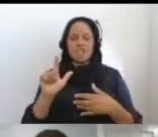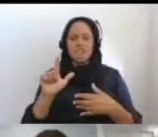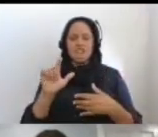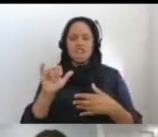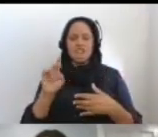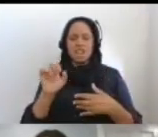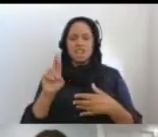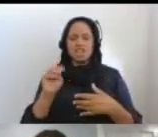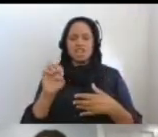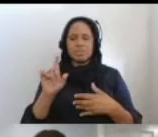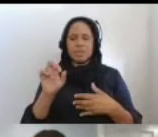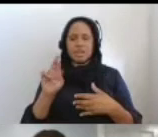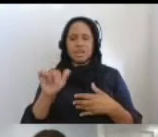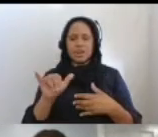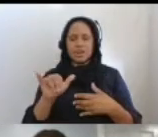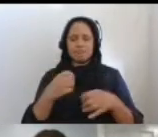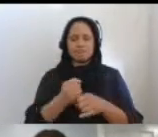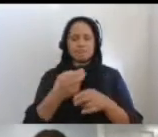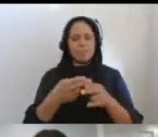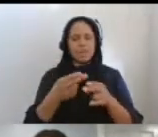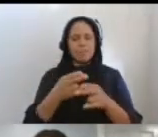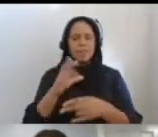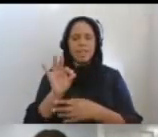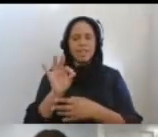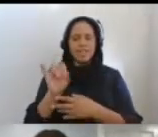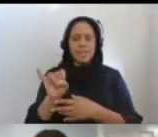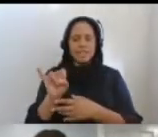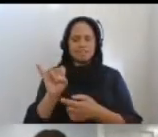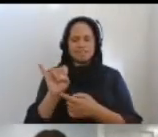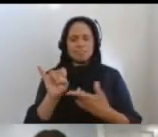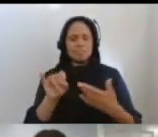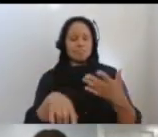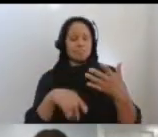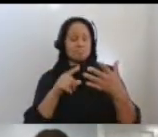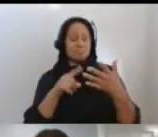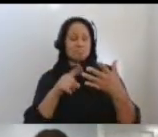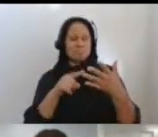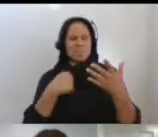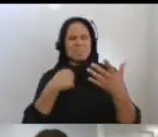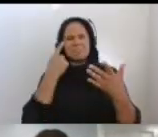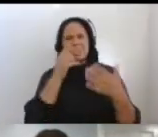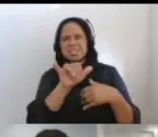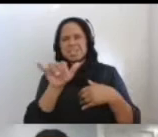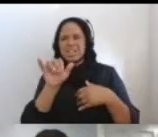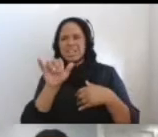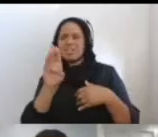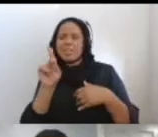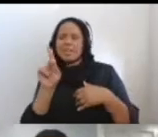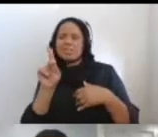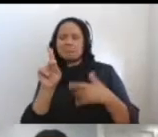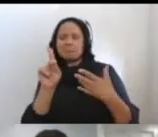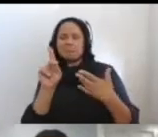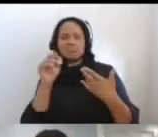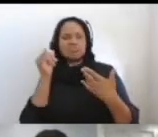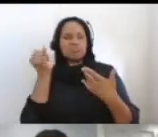imagine as the bank. If a participant is allotted $40,000,